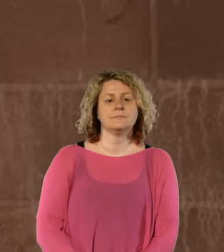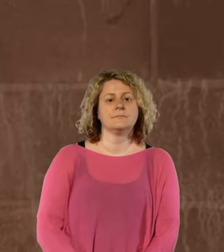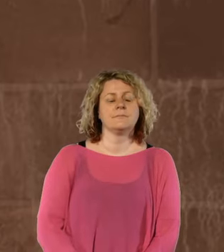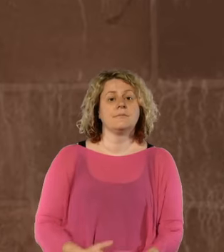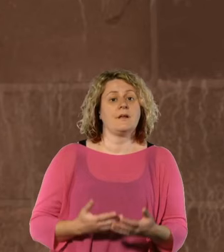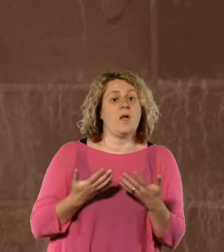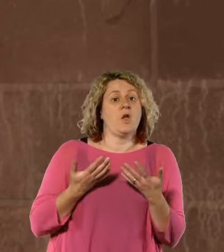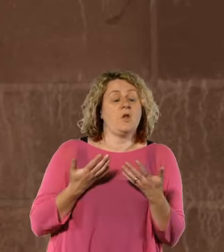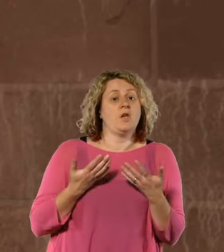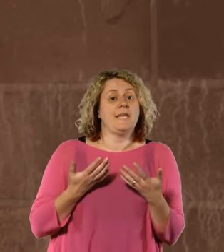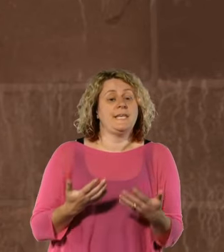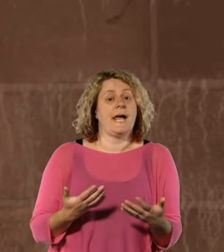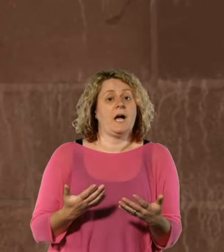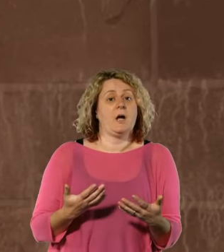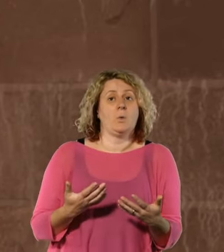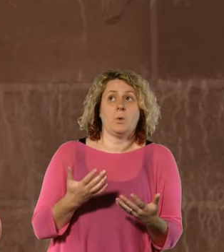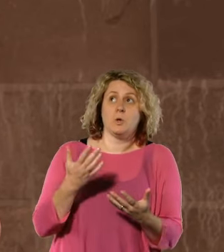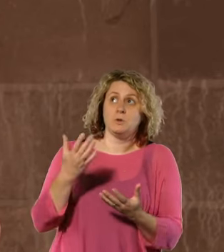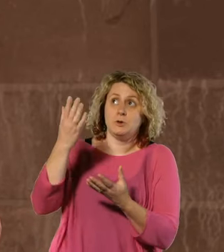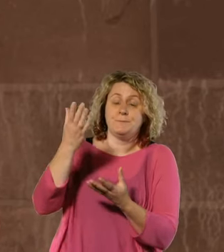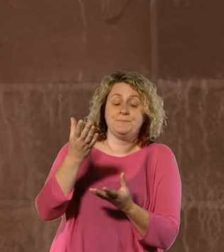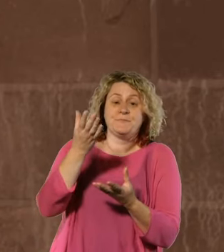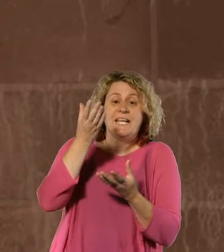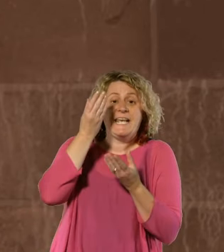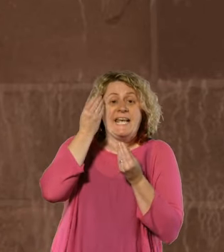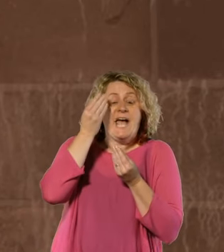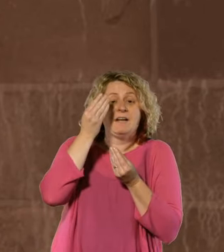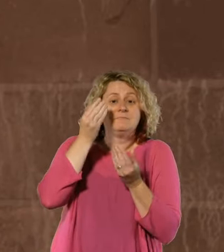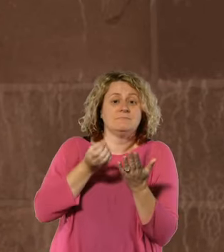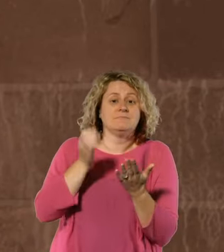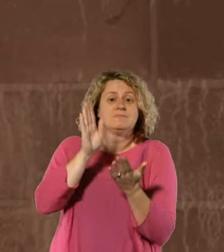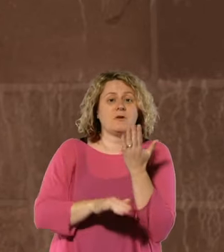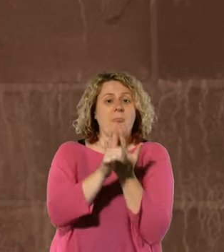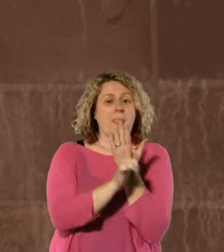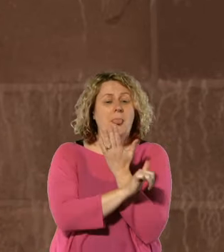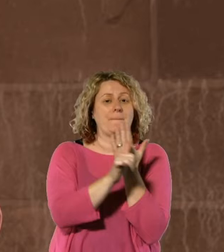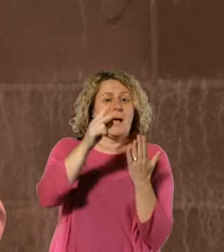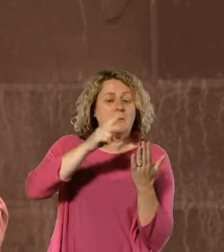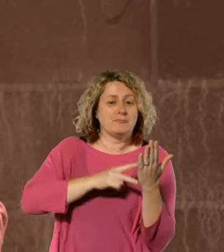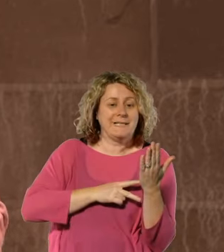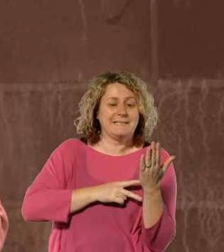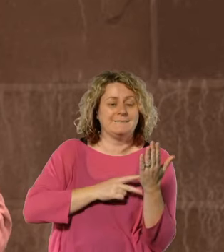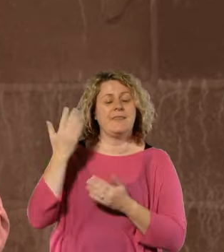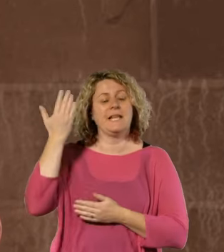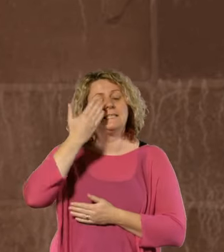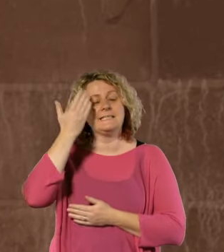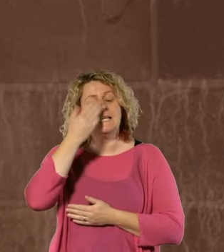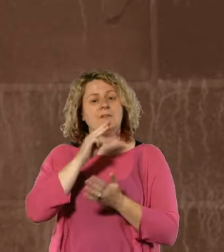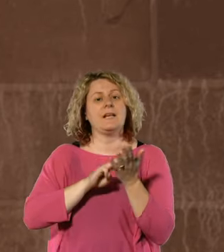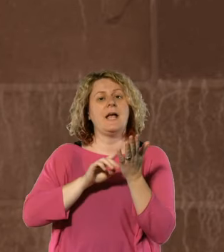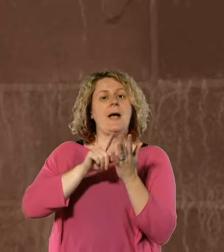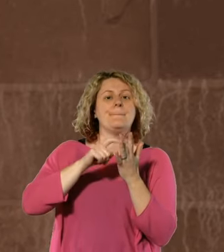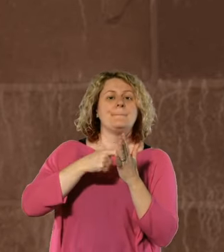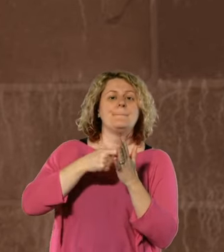we're going to turn now to hear God's word read. And then this evening we have Mike Cain, who's the senior pastor